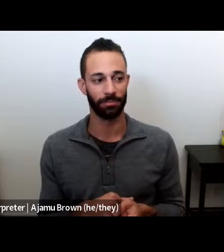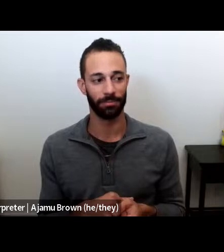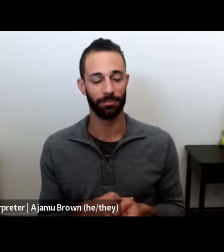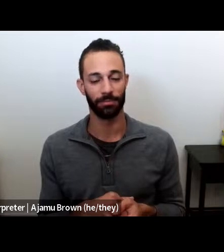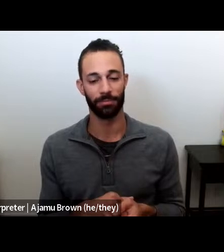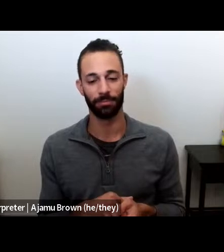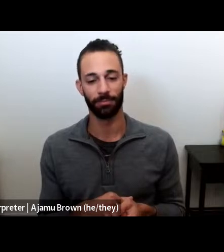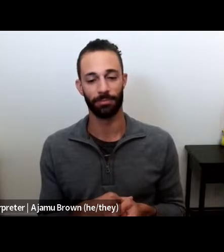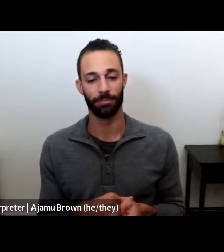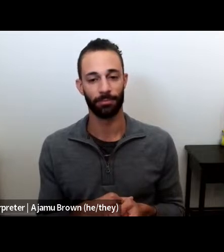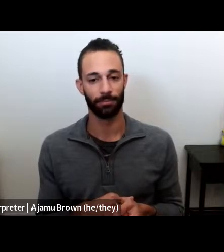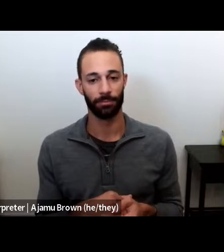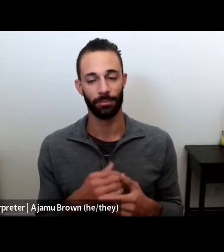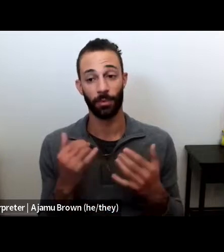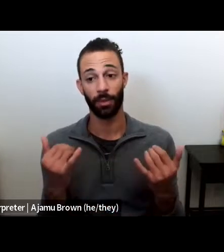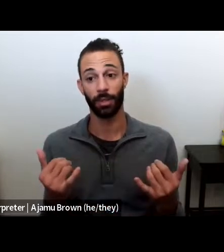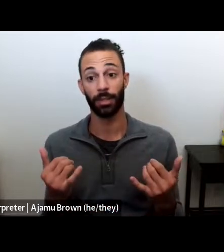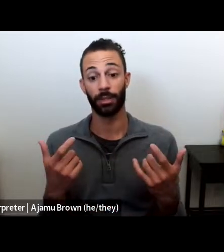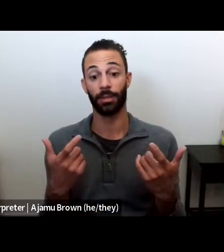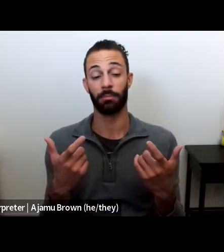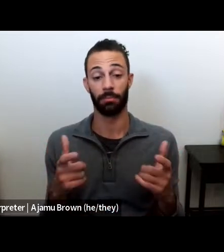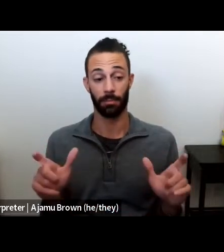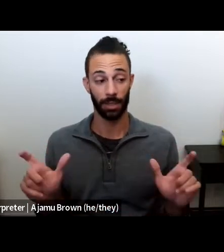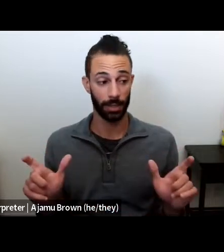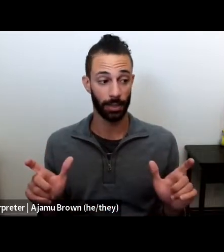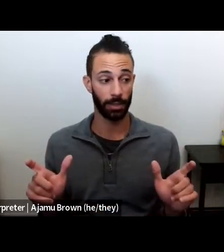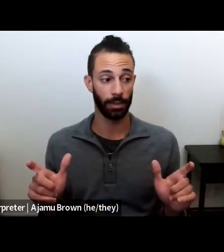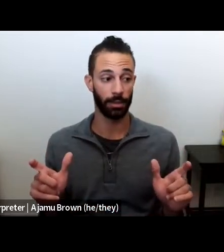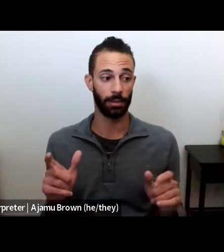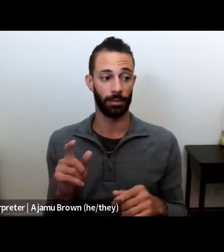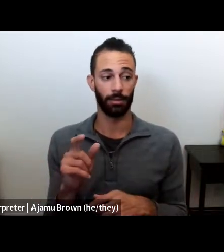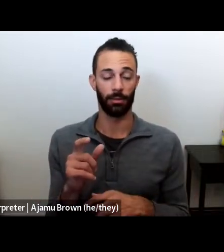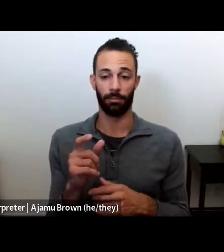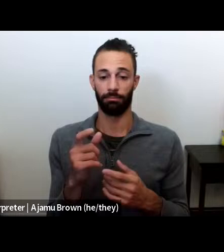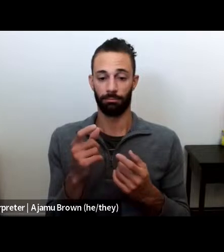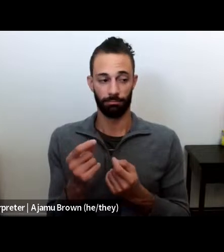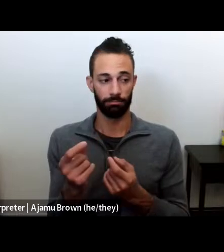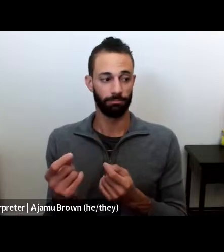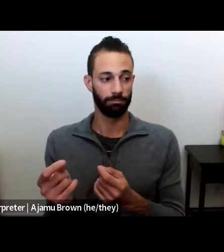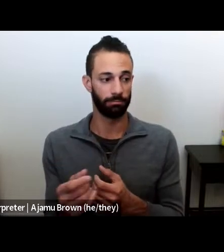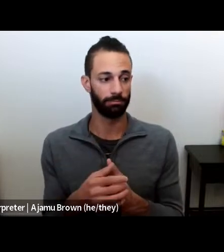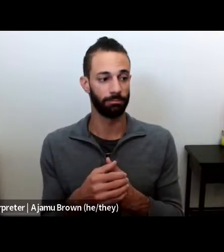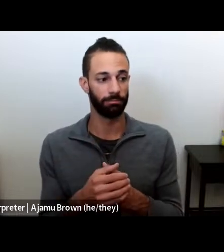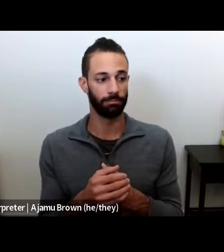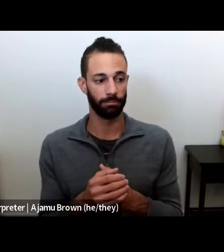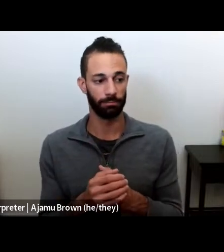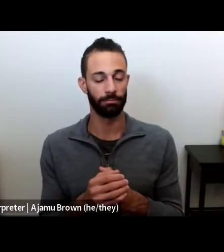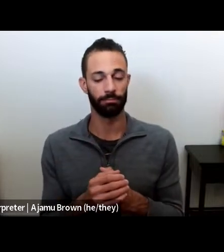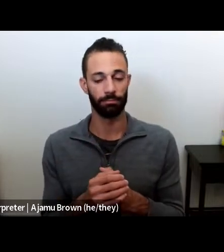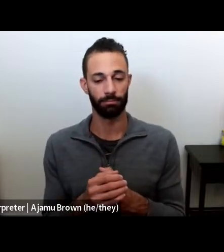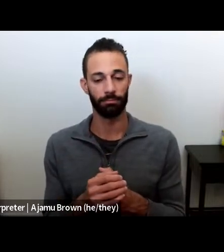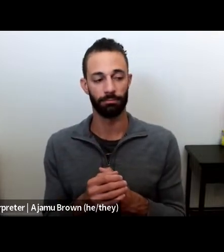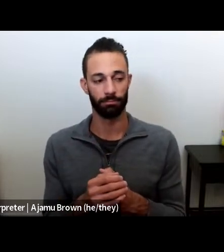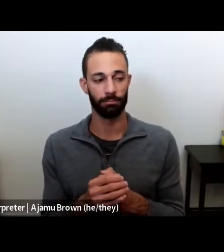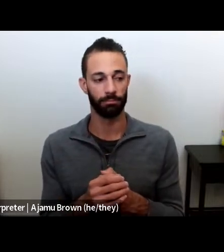this is a big task. This is a really big task for you right now to identify